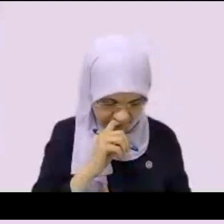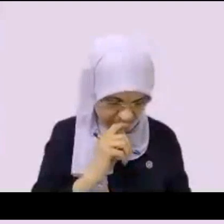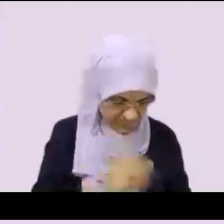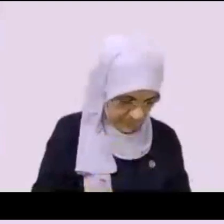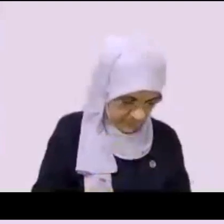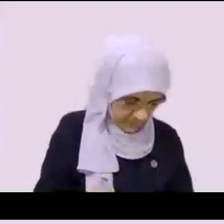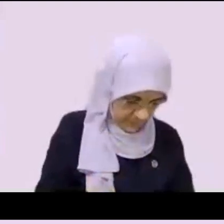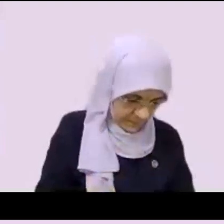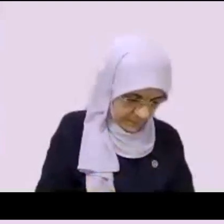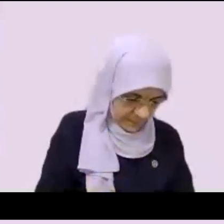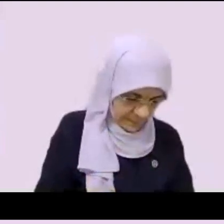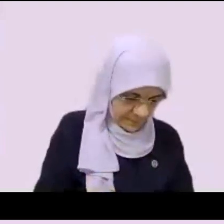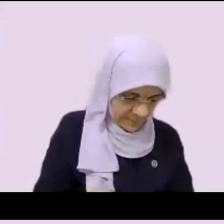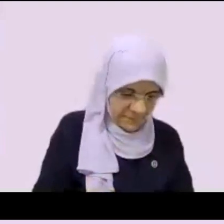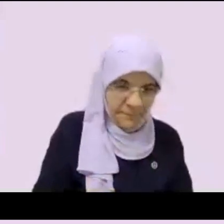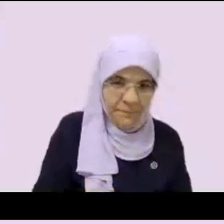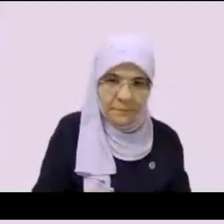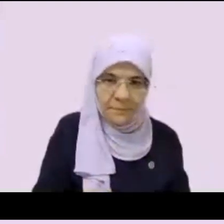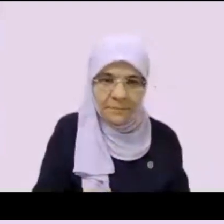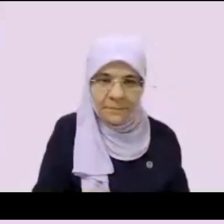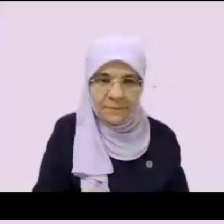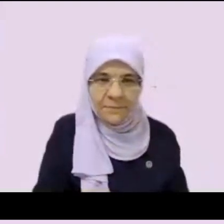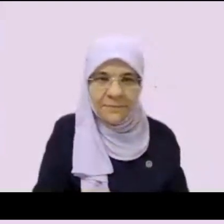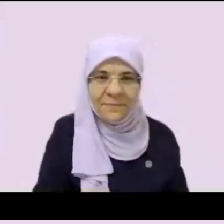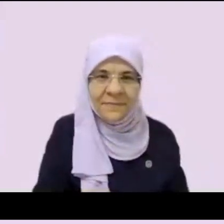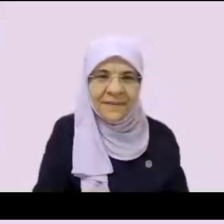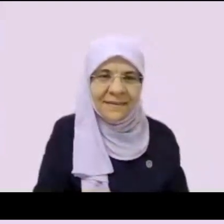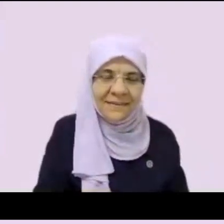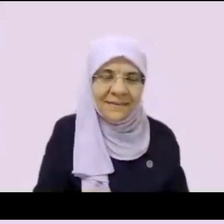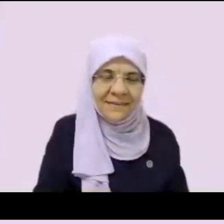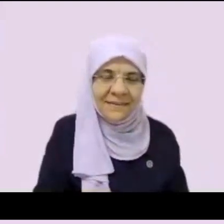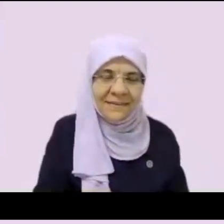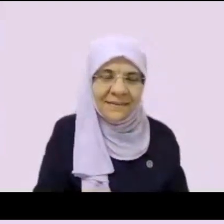but I'm trying very hard to keep